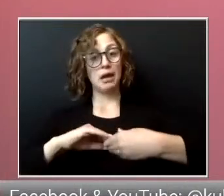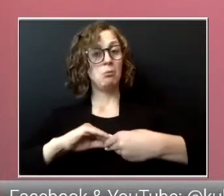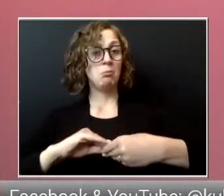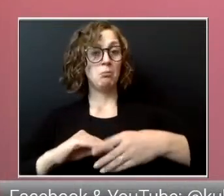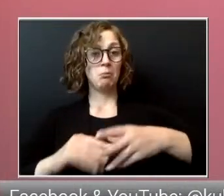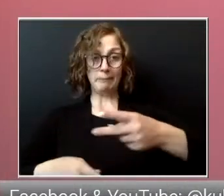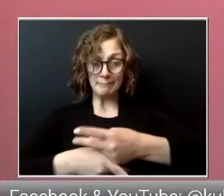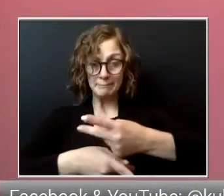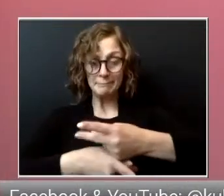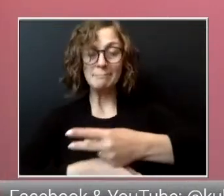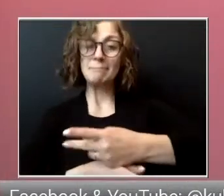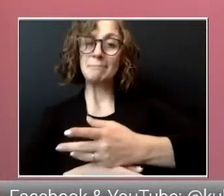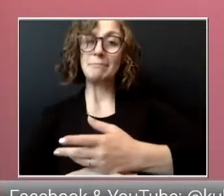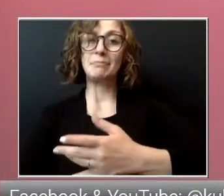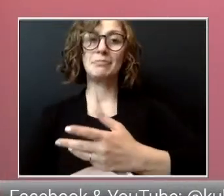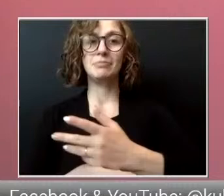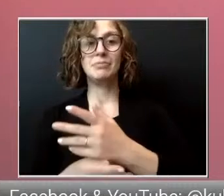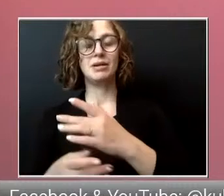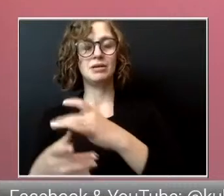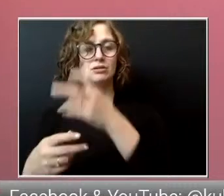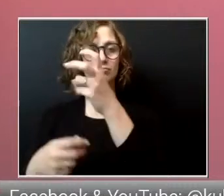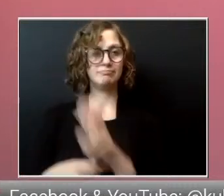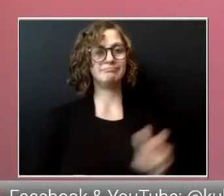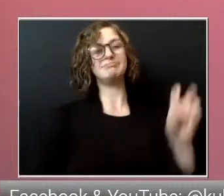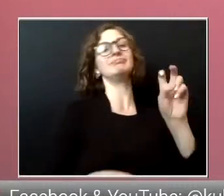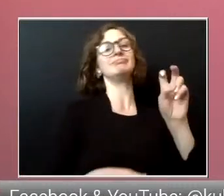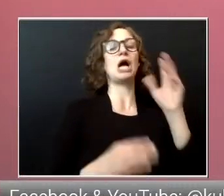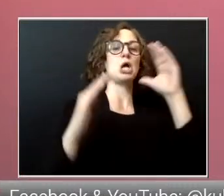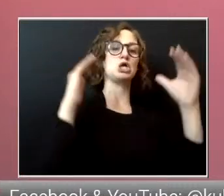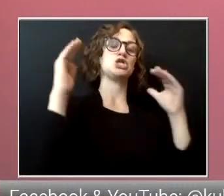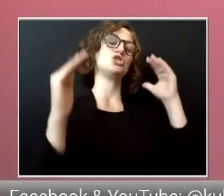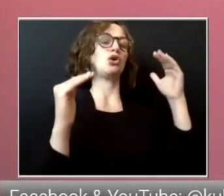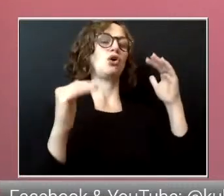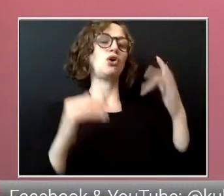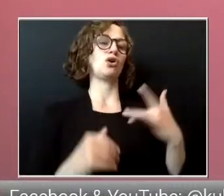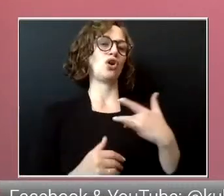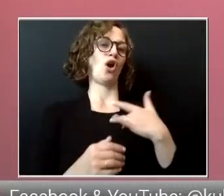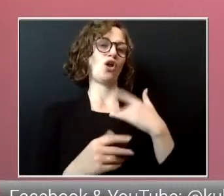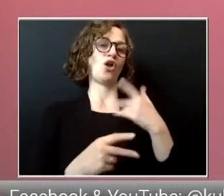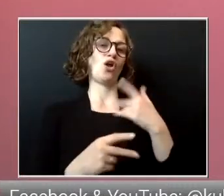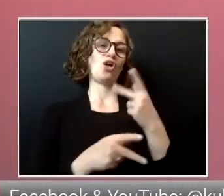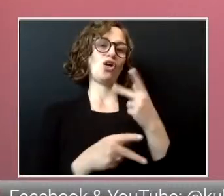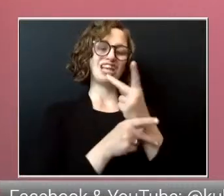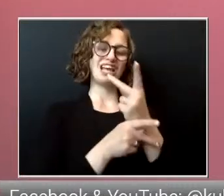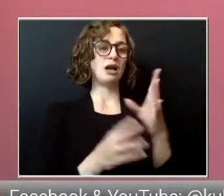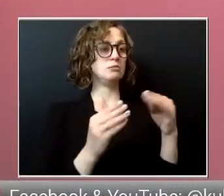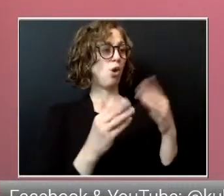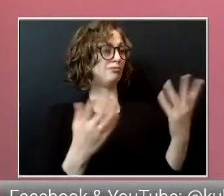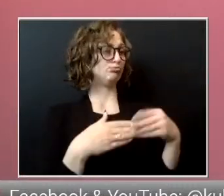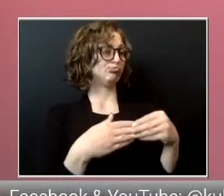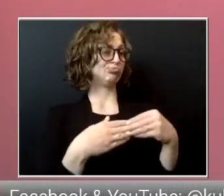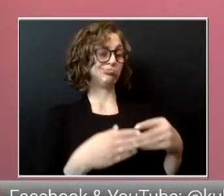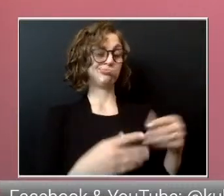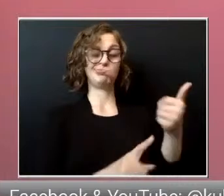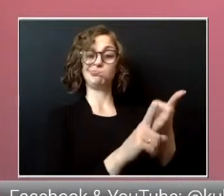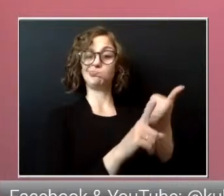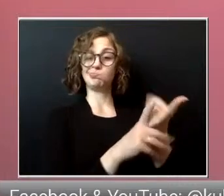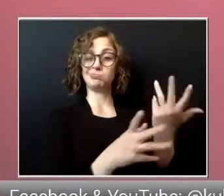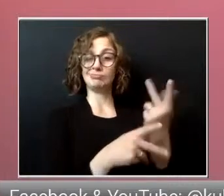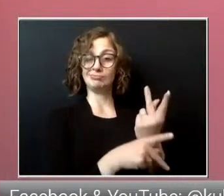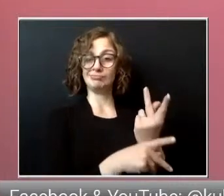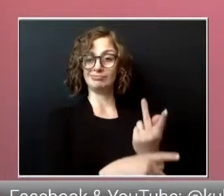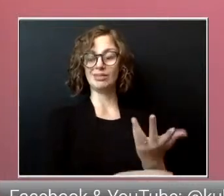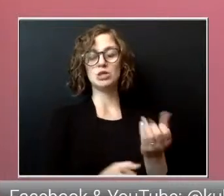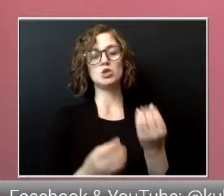adult cardiology care, where you're a bit more loose and kind of on your own. So helping children